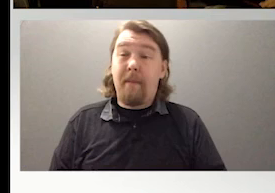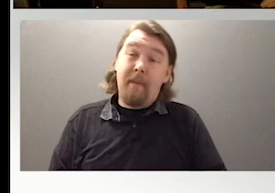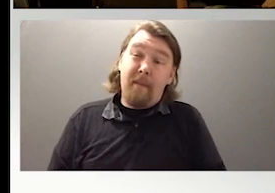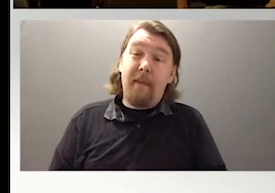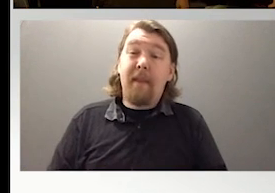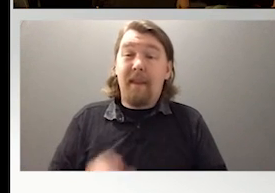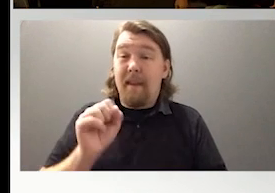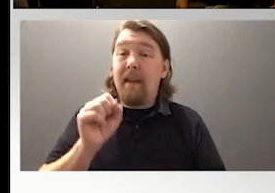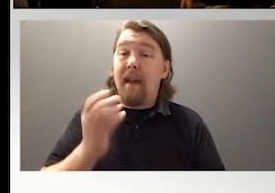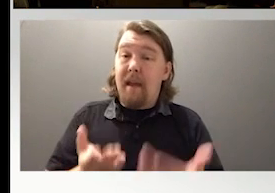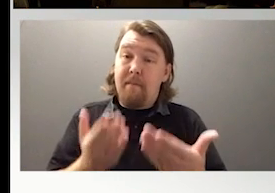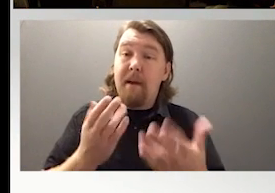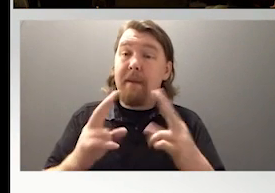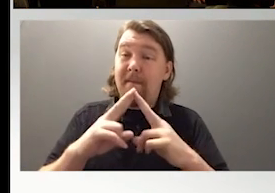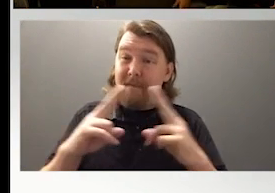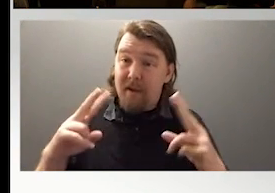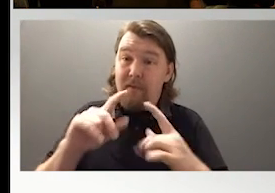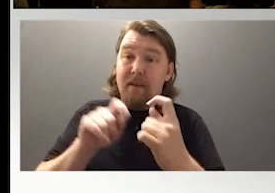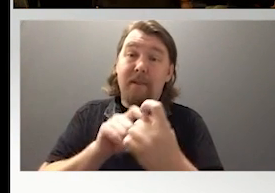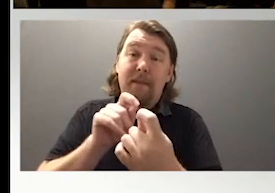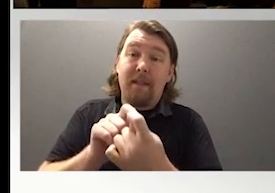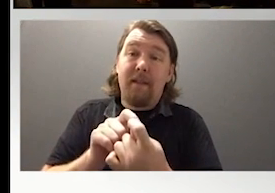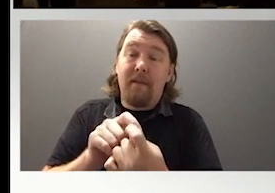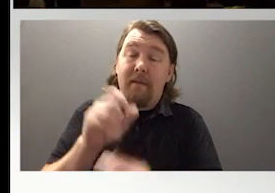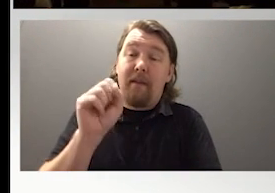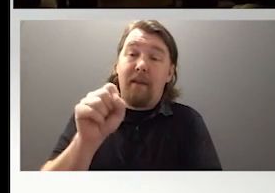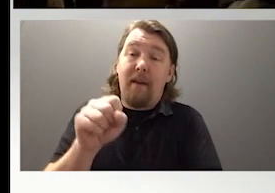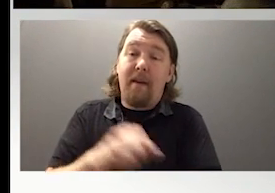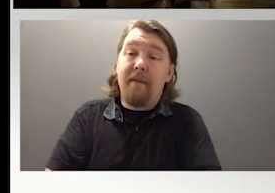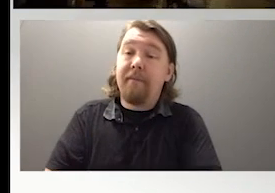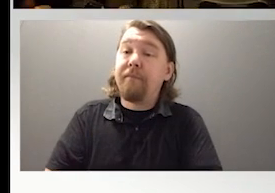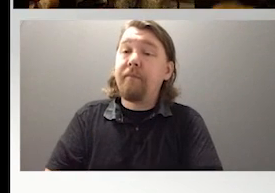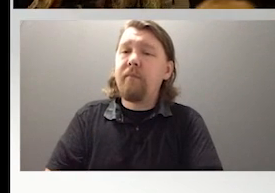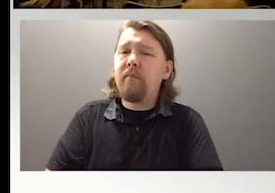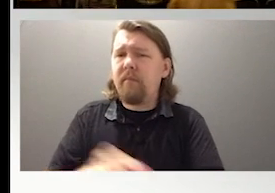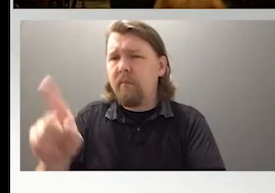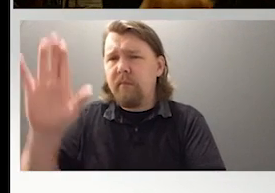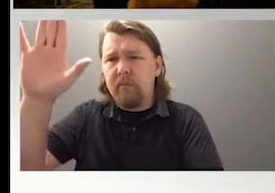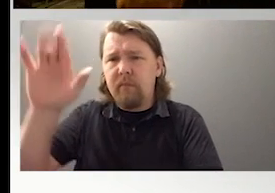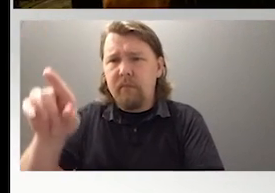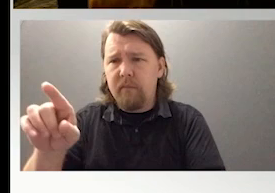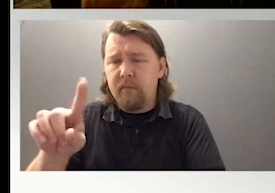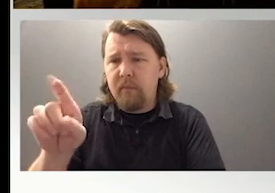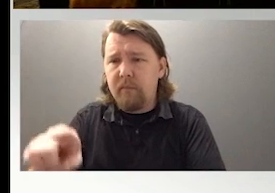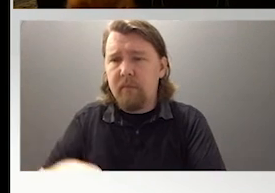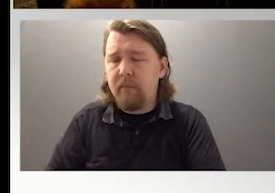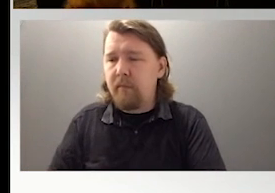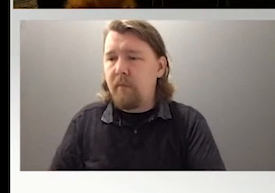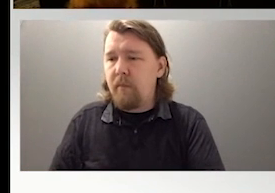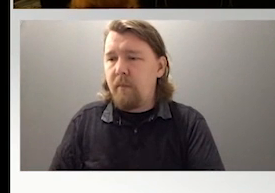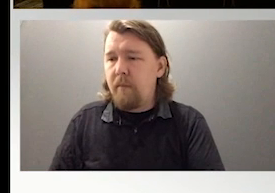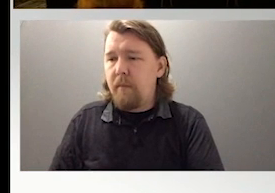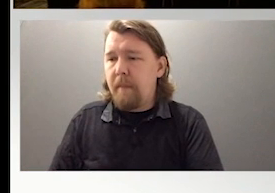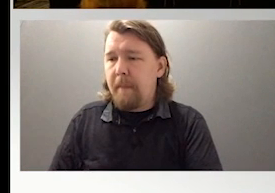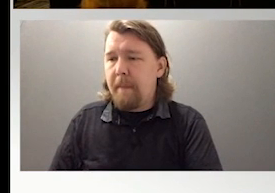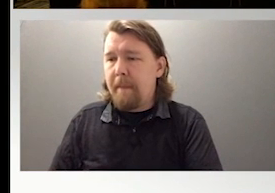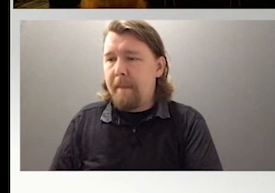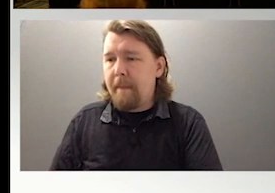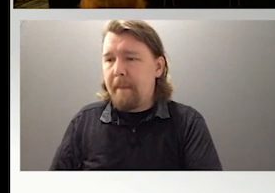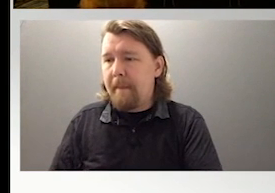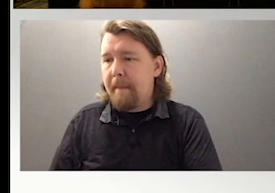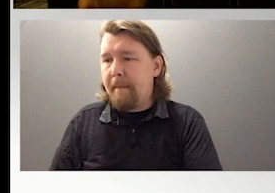Yeah, well, it might be very specific. Yeah. You had your hand up? Huh? Okay. Who